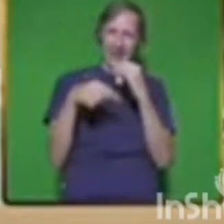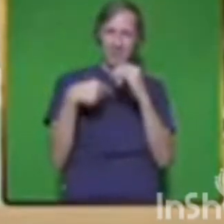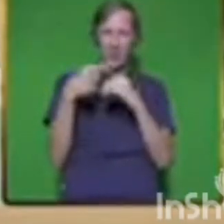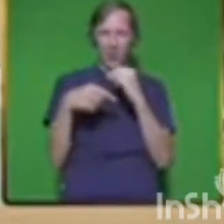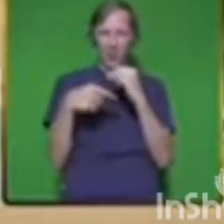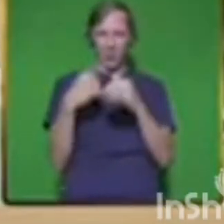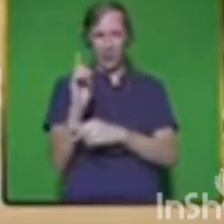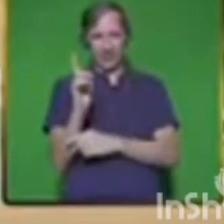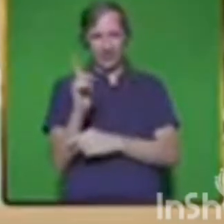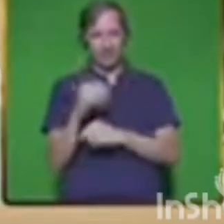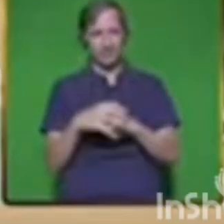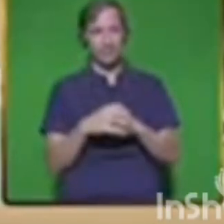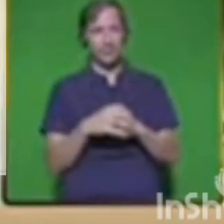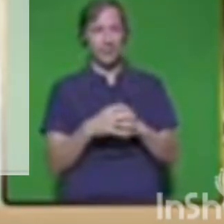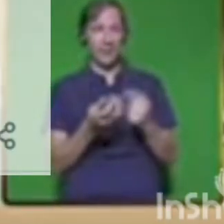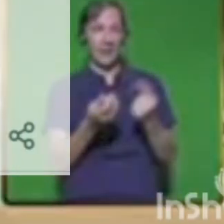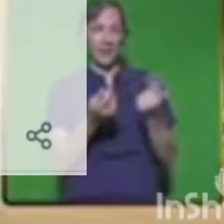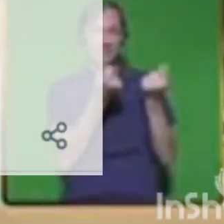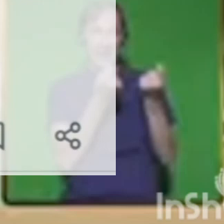finance minister